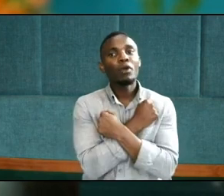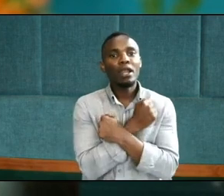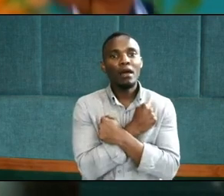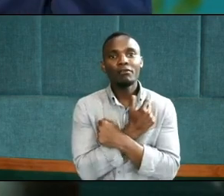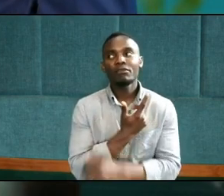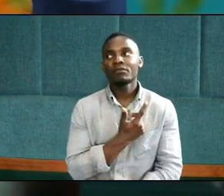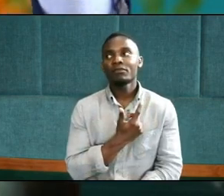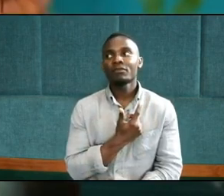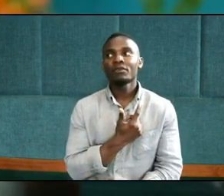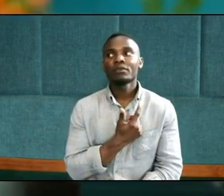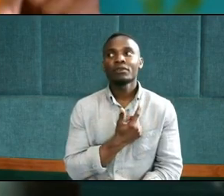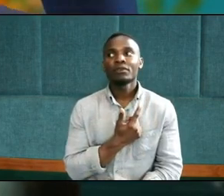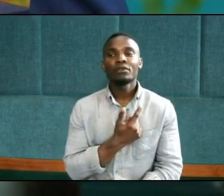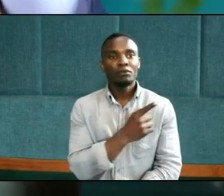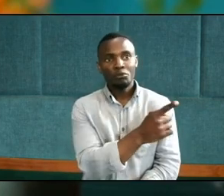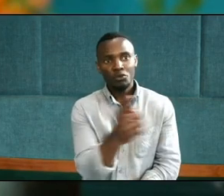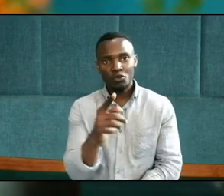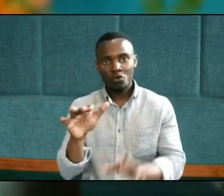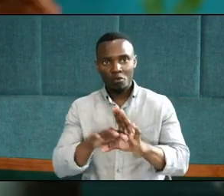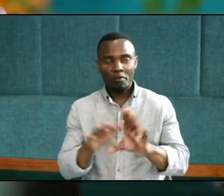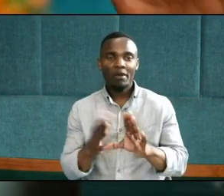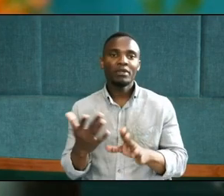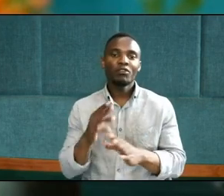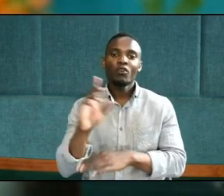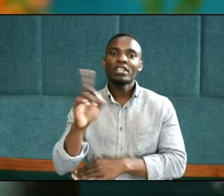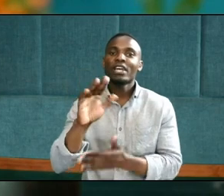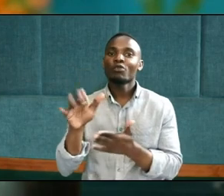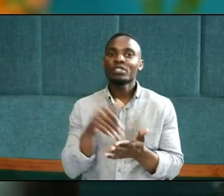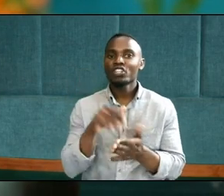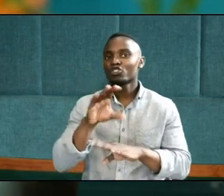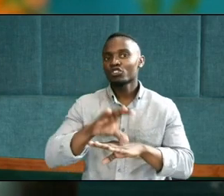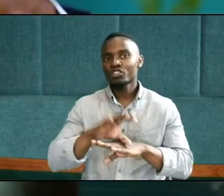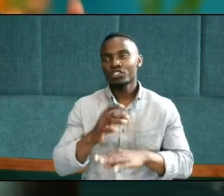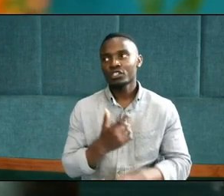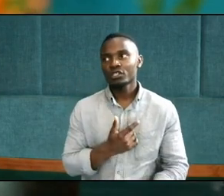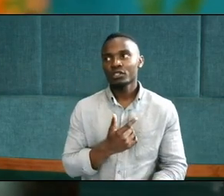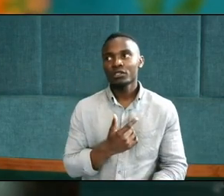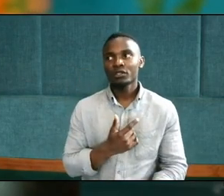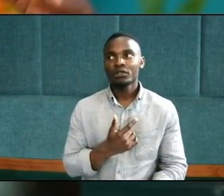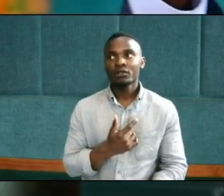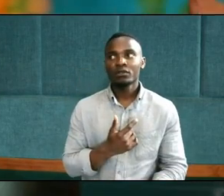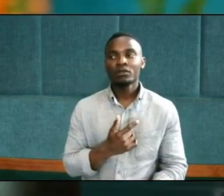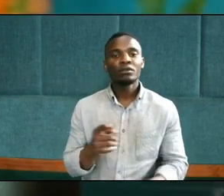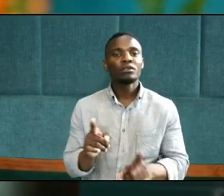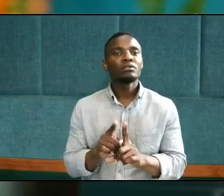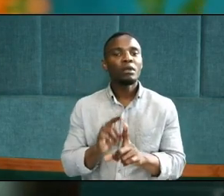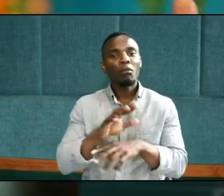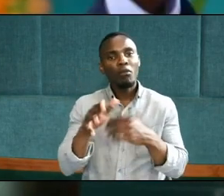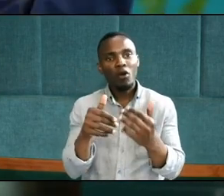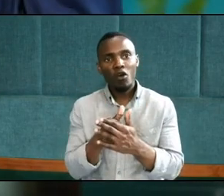I'm calling upon you, members of Nairobi Central Church and the whole of the Christian fraternity in Kenya and